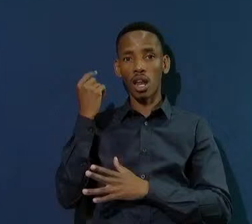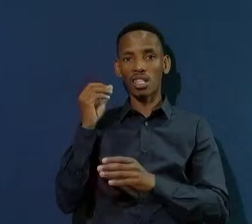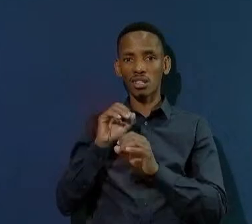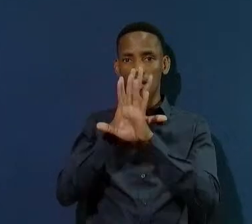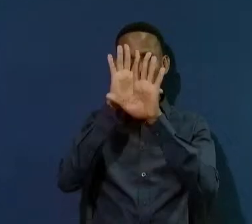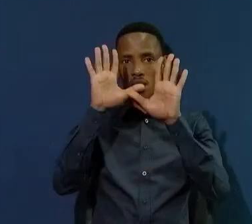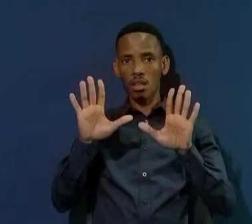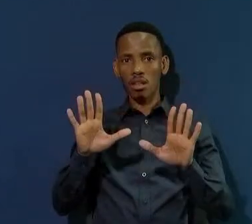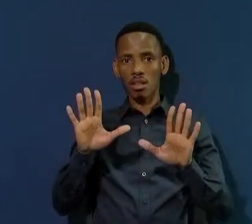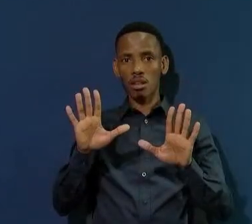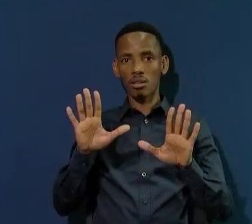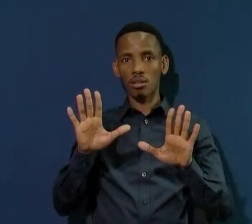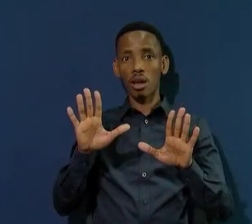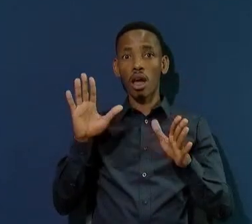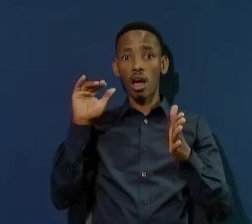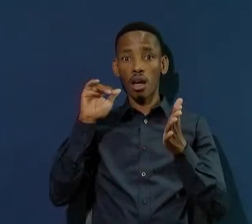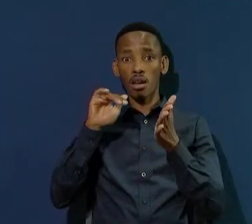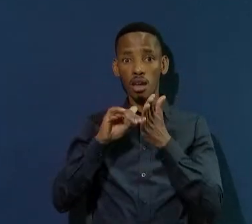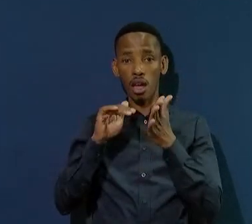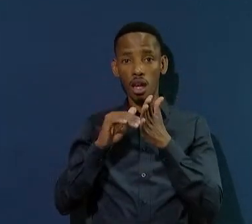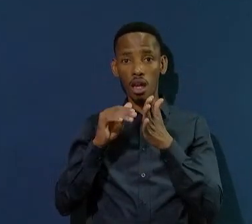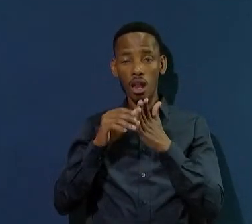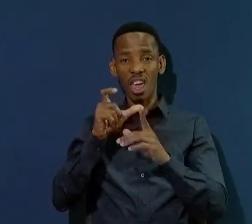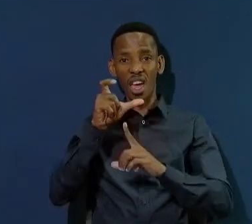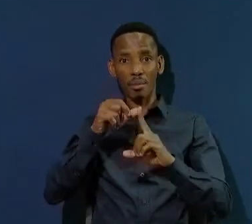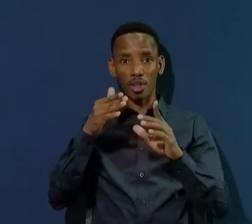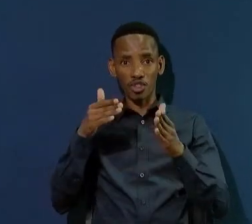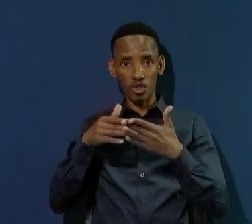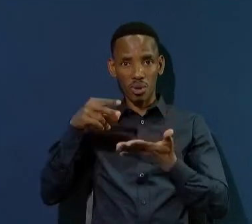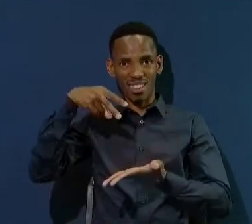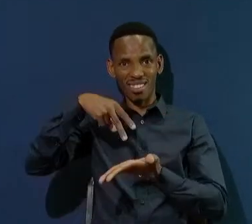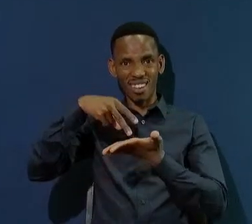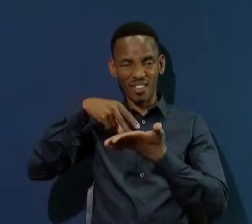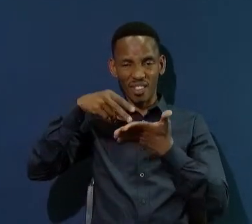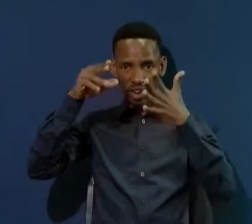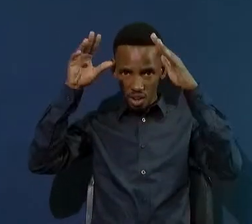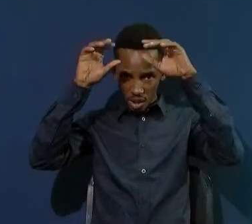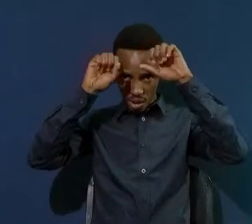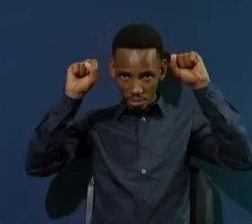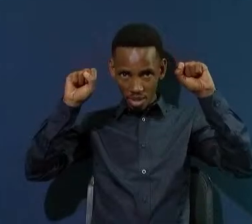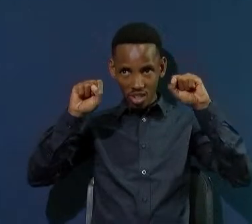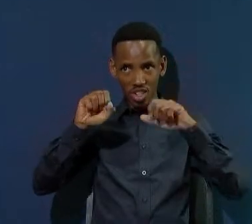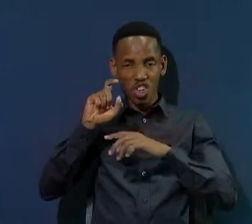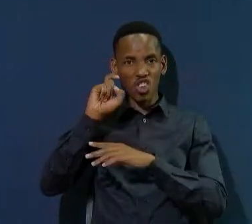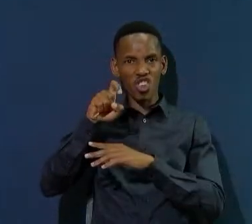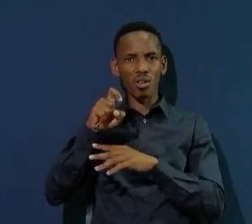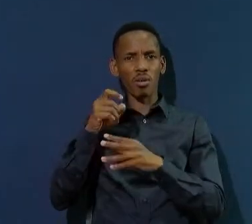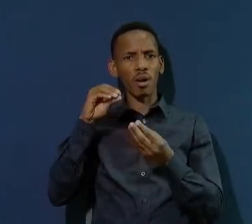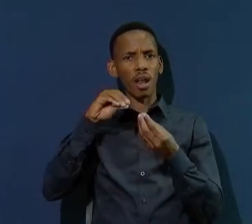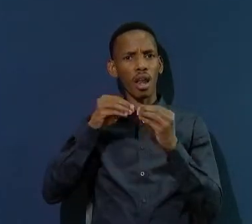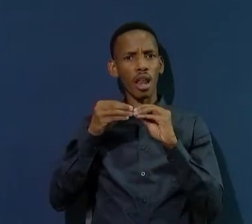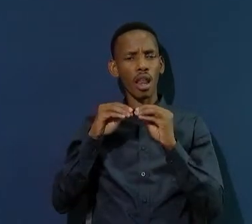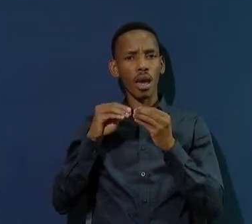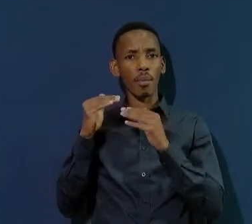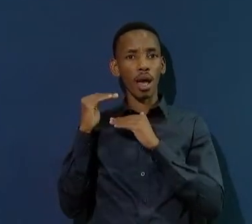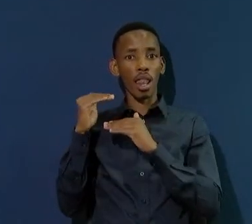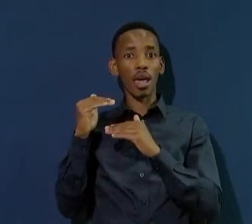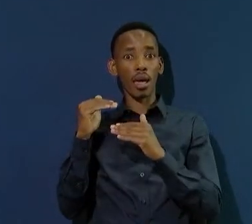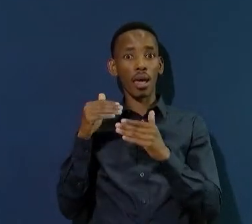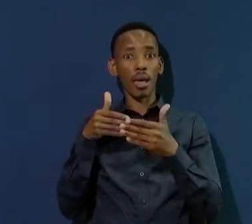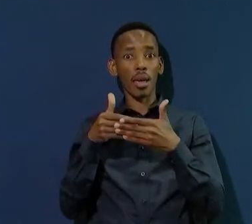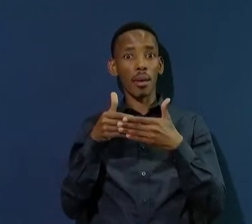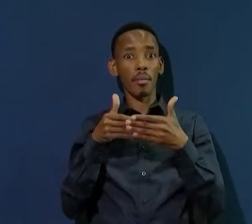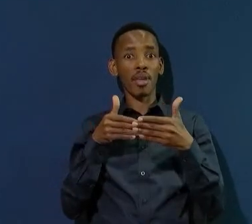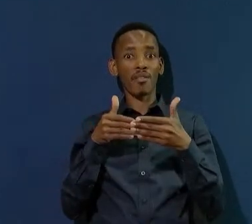wa position ya botautona a ka tsama o tshwanetse go endosiwa ke batho ba le X amount of people pele ga motho a ka tsena mo the